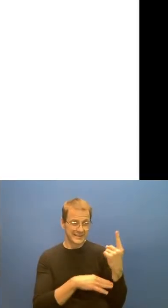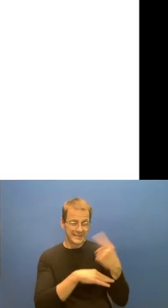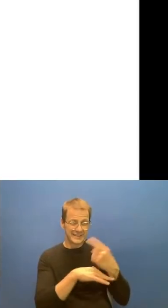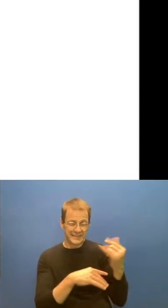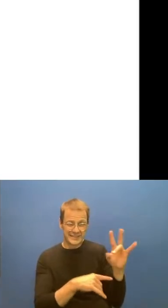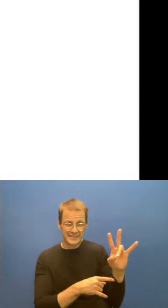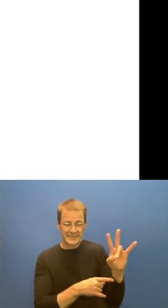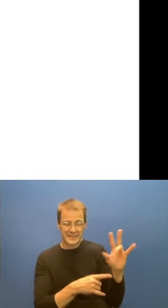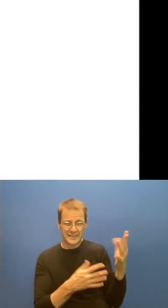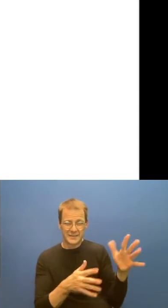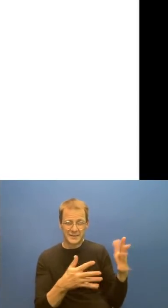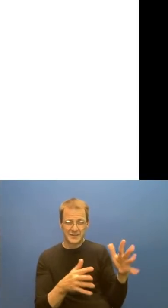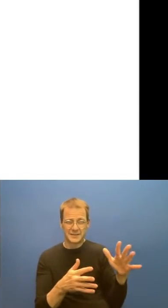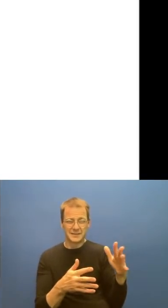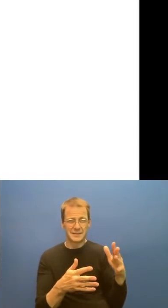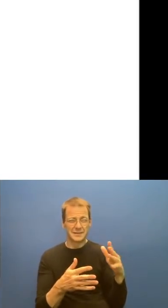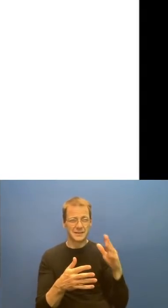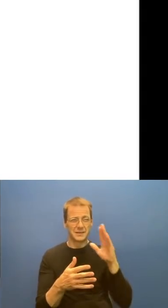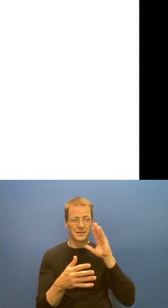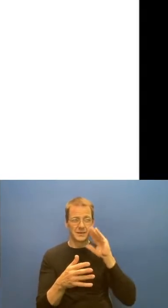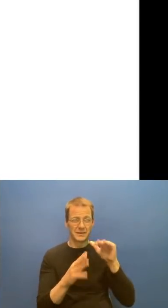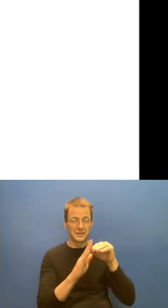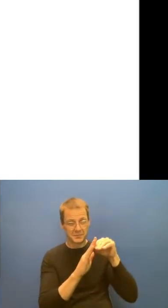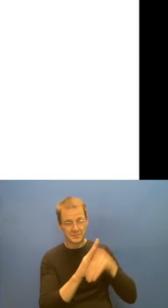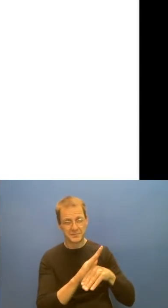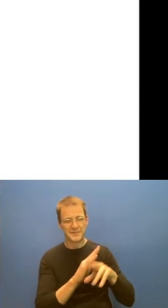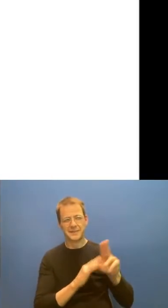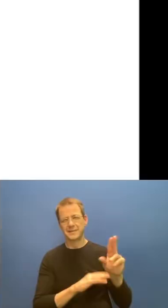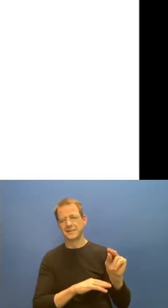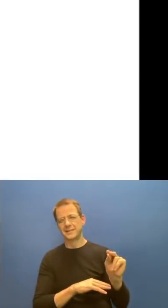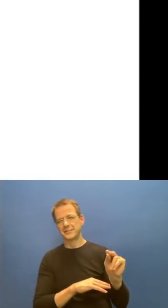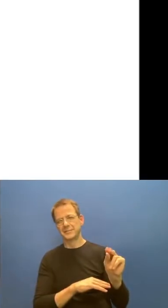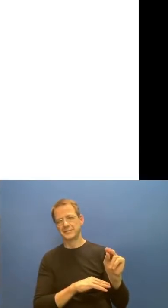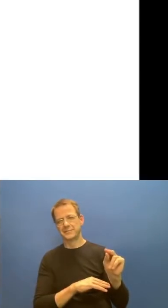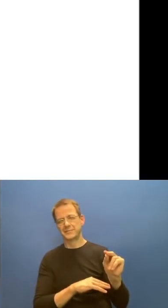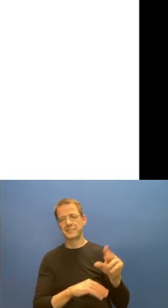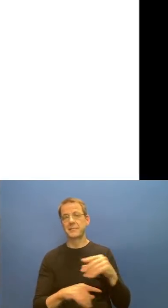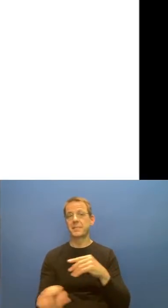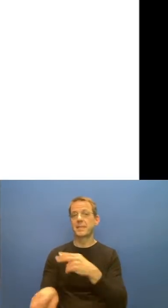lagging indicators. They follow the cases. They don't go along with the cases. So we're still